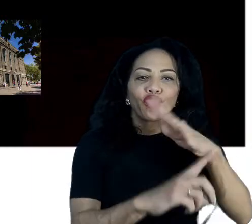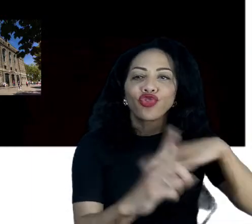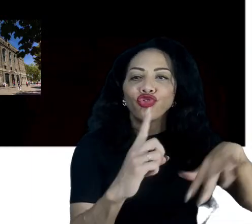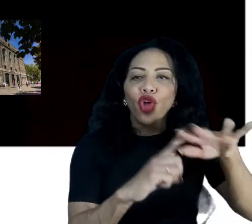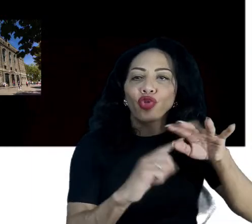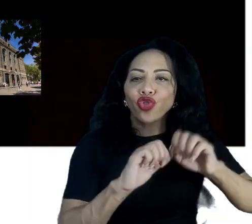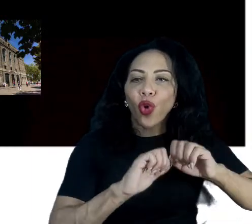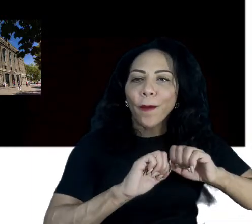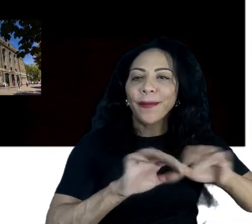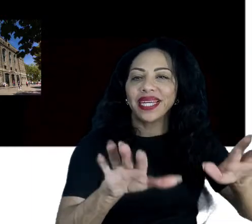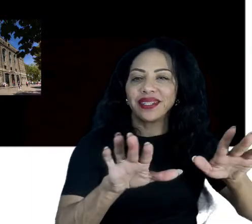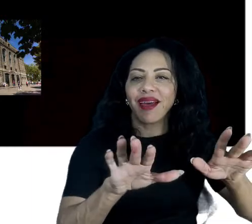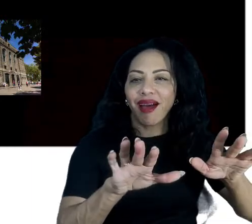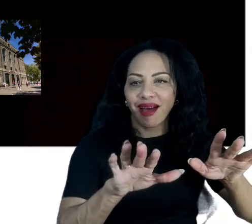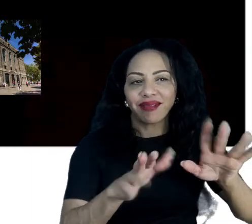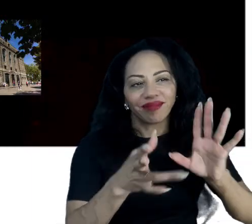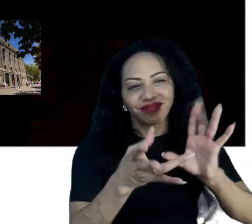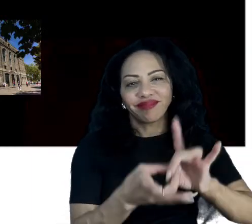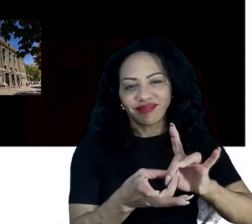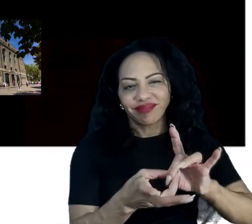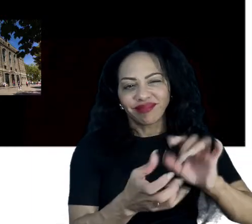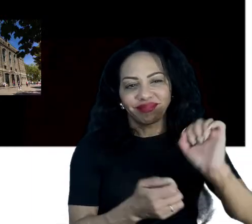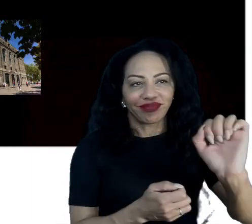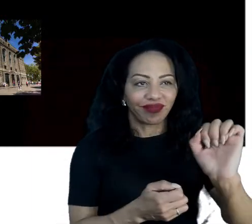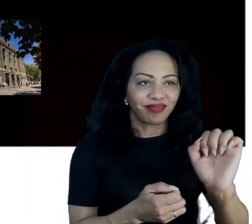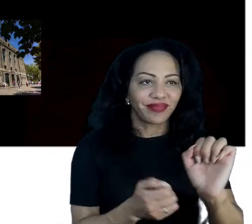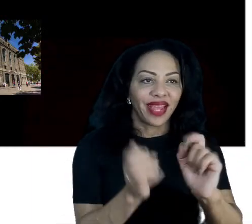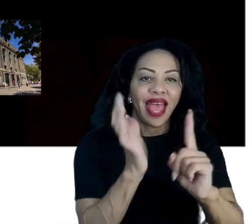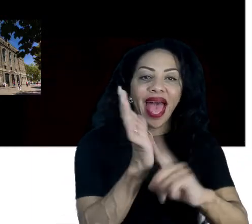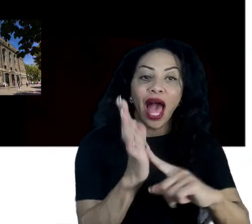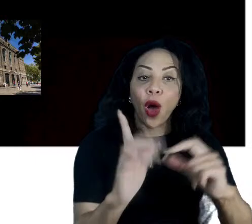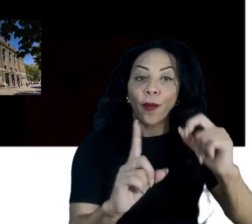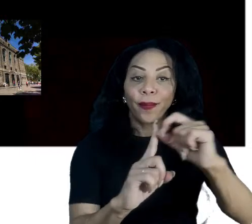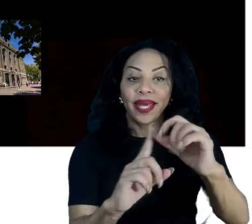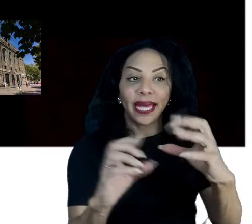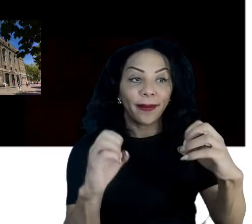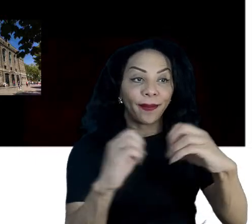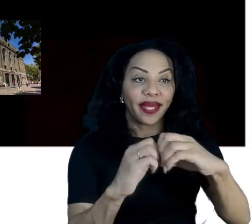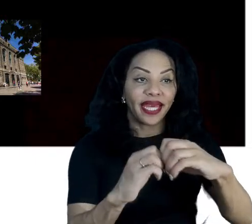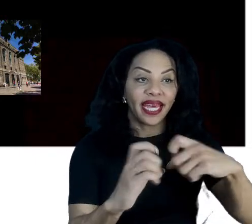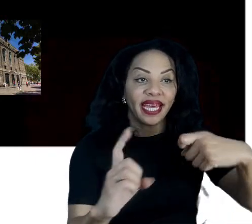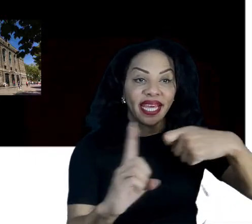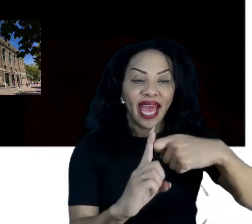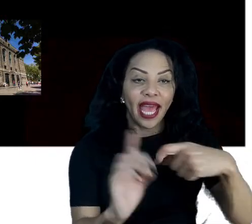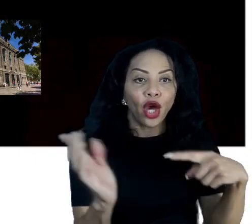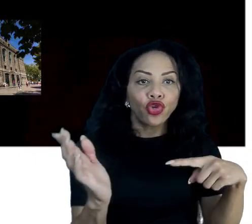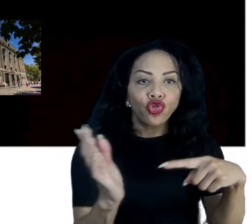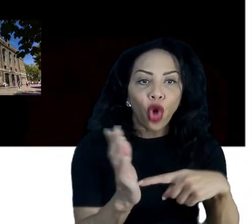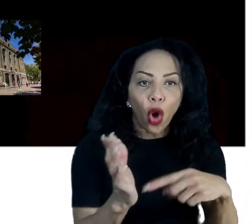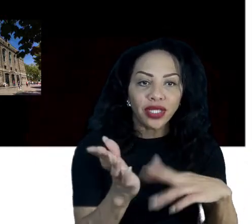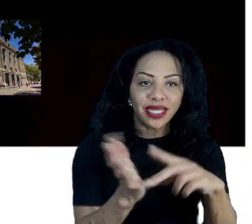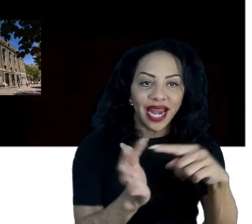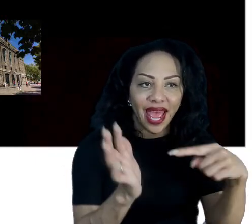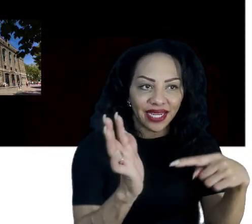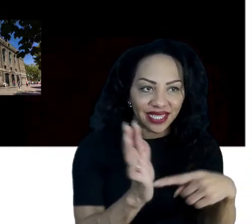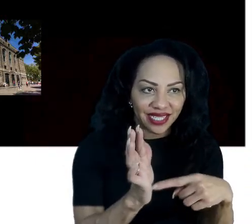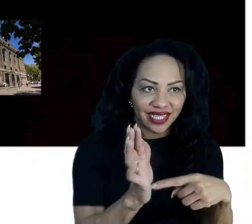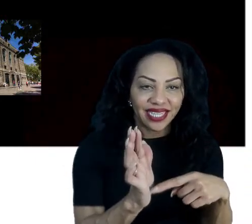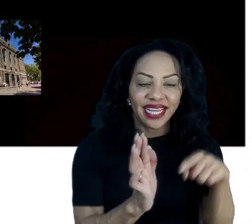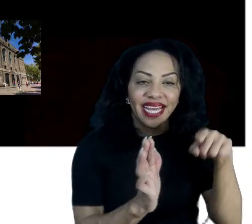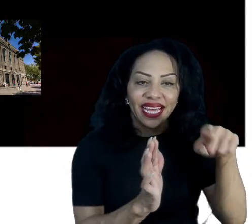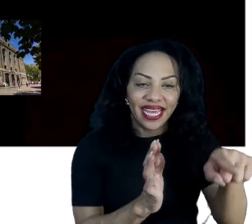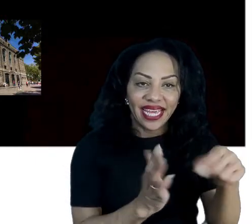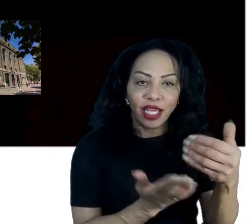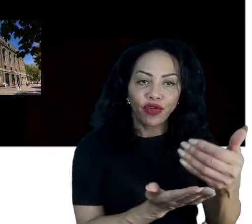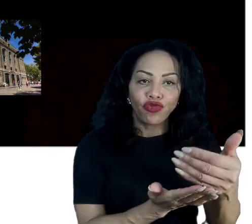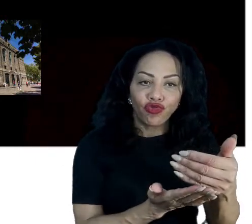Can't remember, but lpbk.net. He donated a PBX telephone exchange that he rescued from